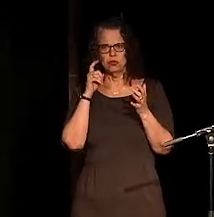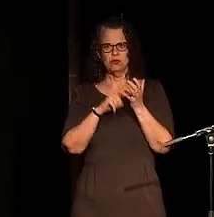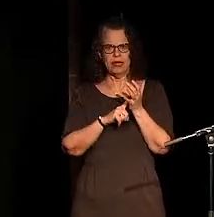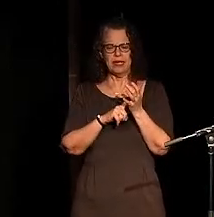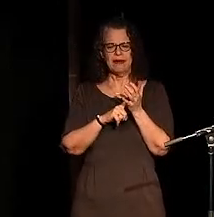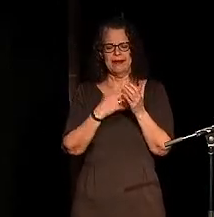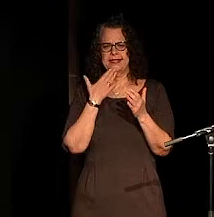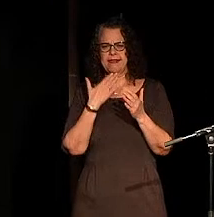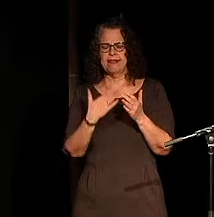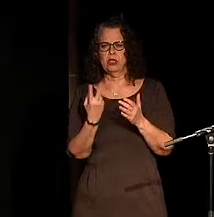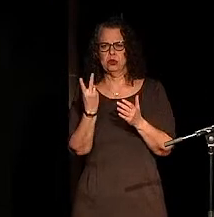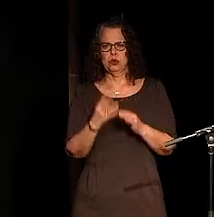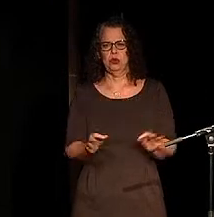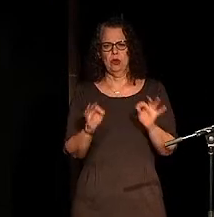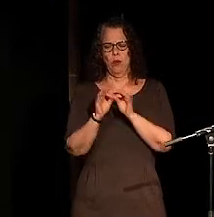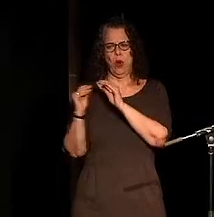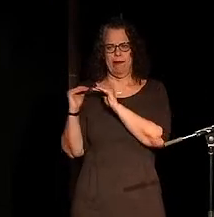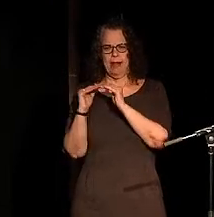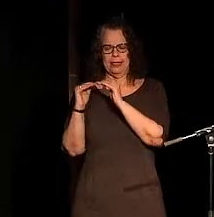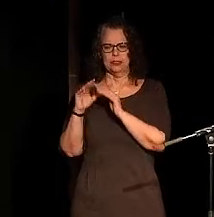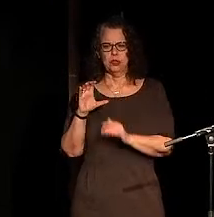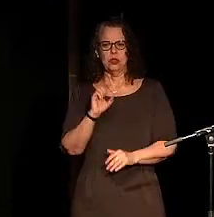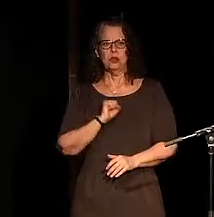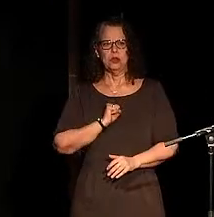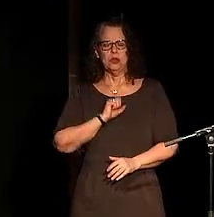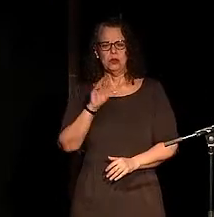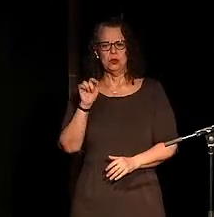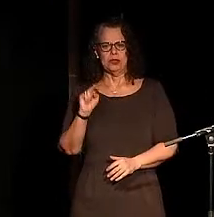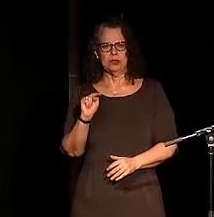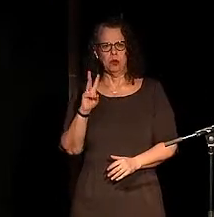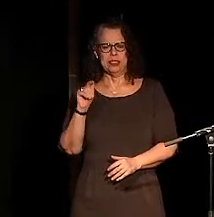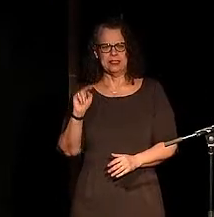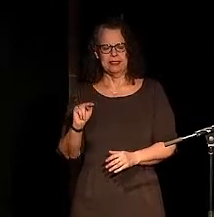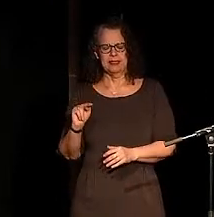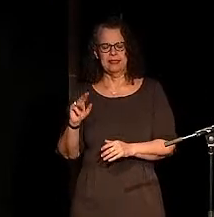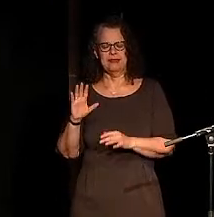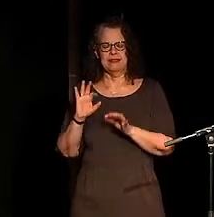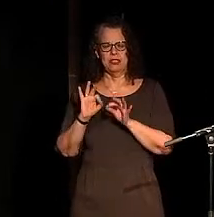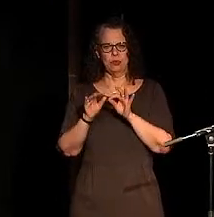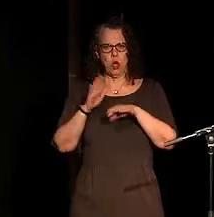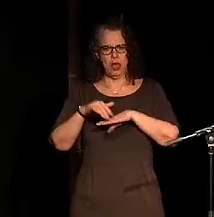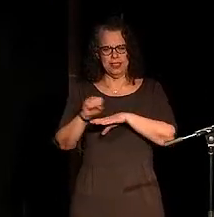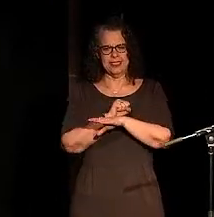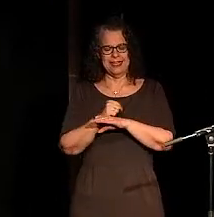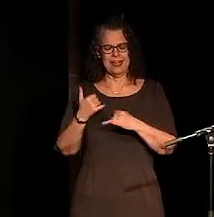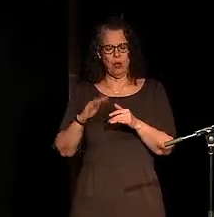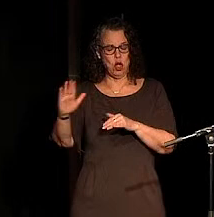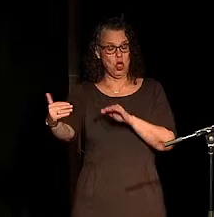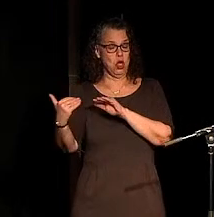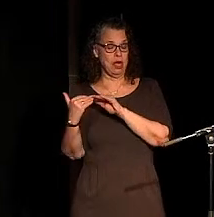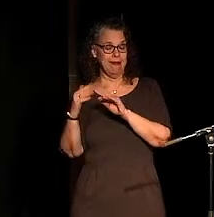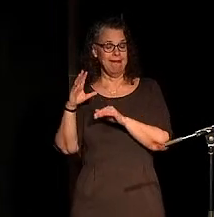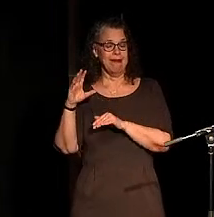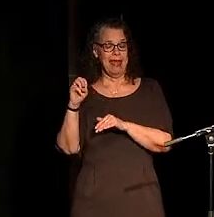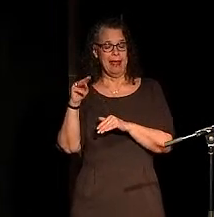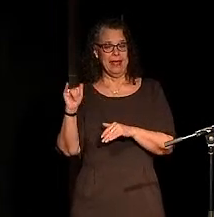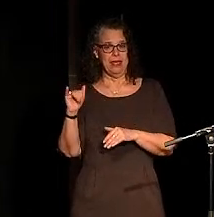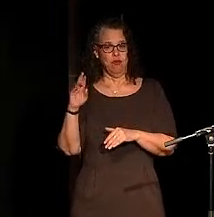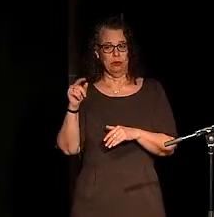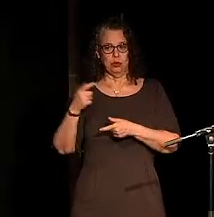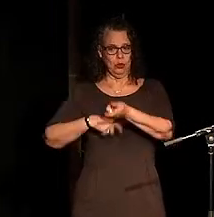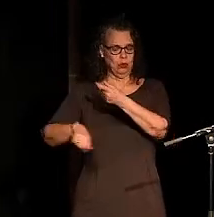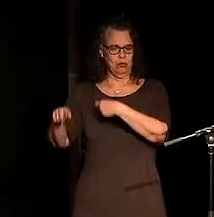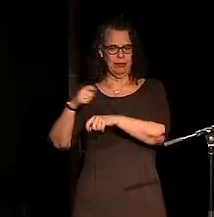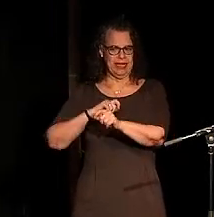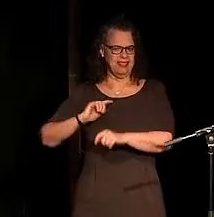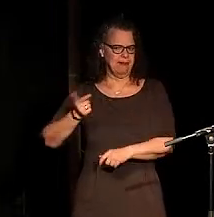recognize and thank two important colleagues, Susan Weinstein, our ASL interpreter, who's on the stage now, and her colleague, Amy Rubinger, who will come up